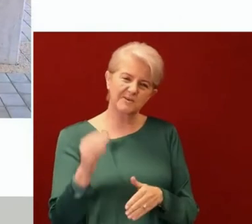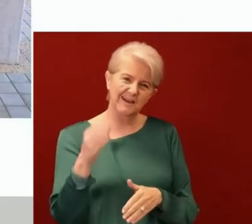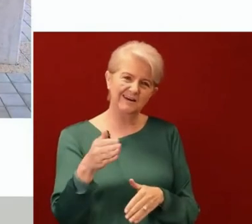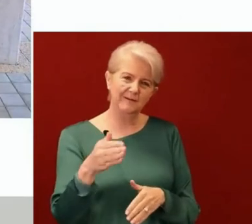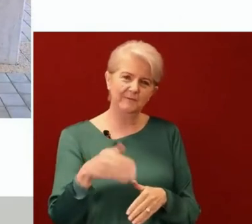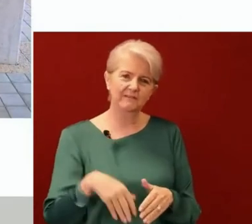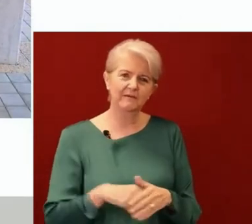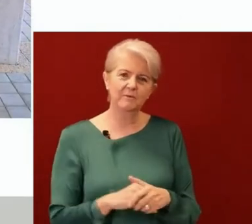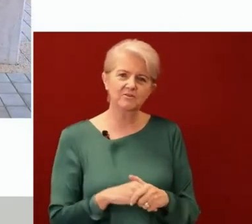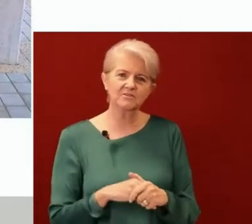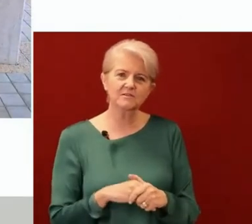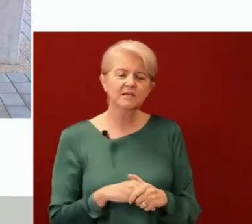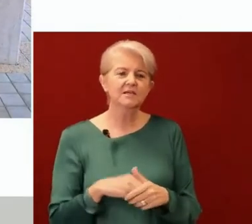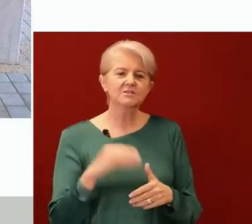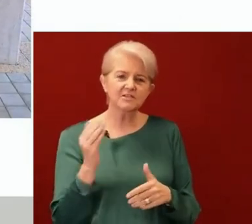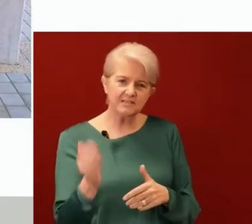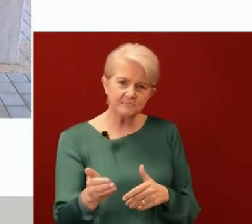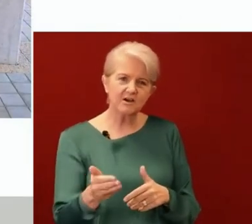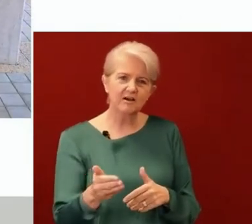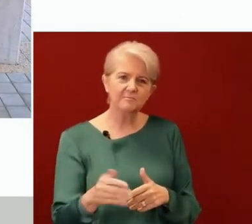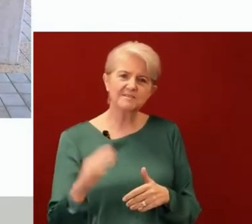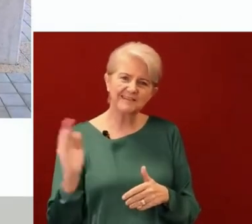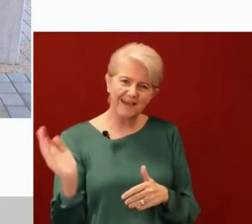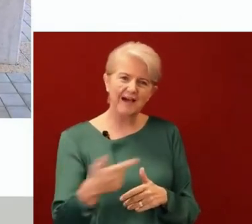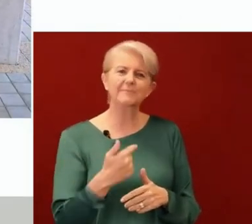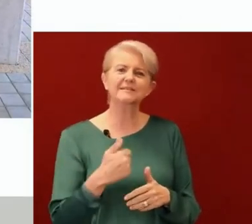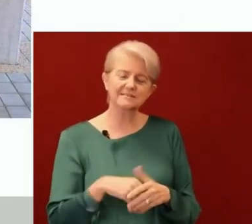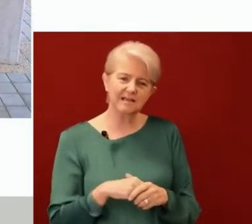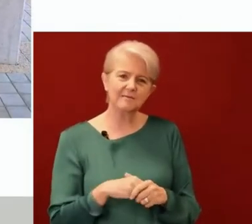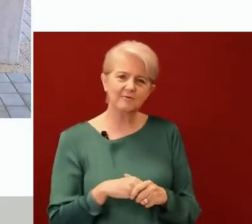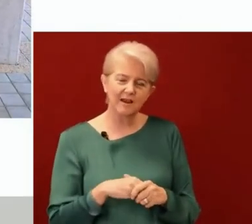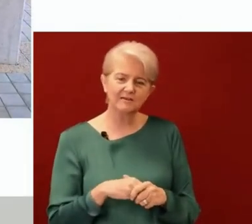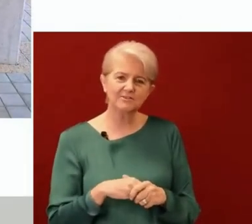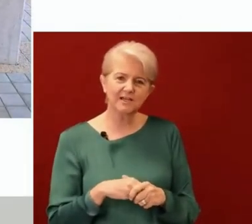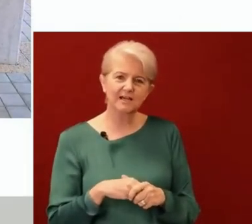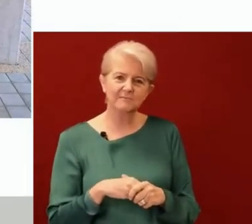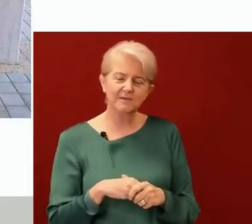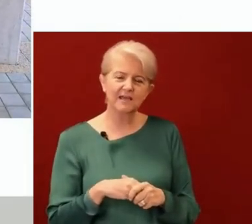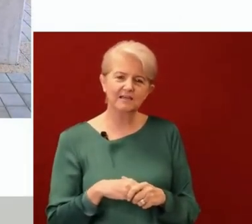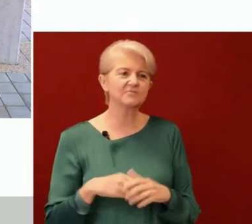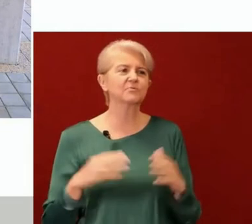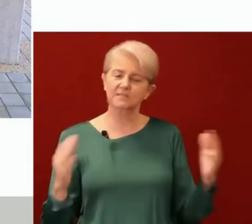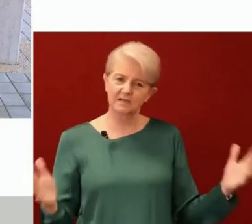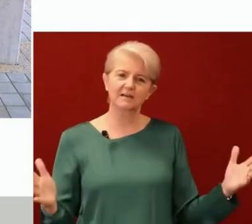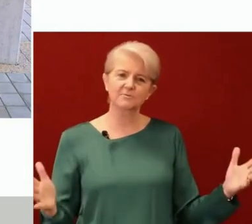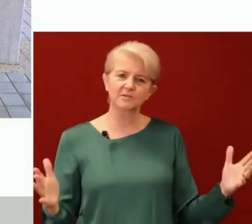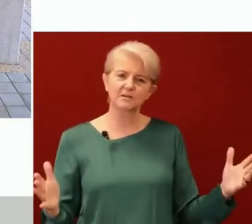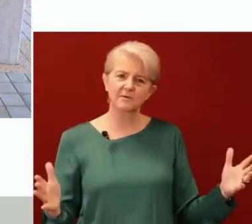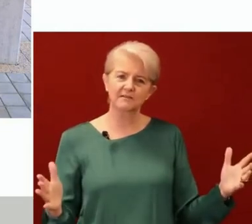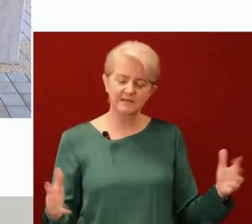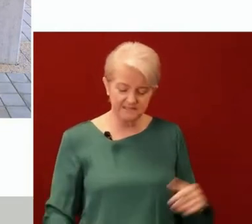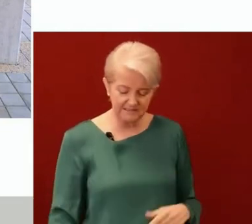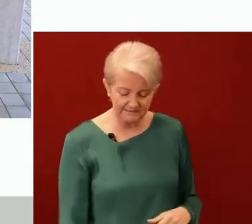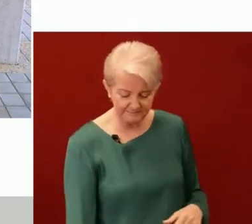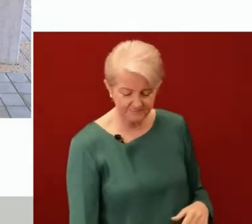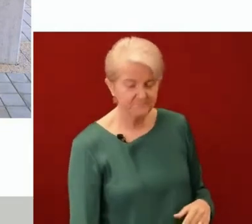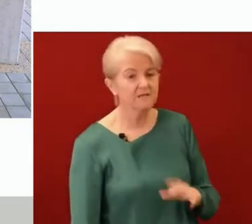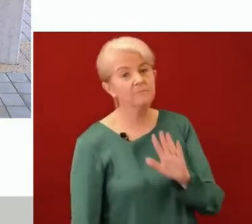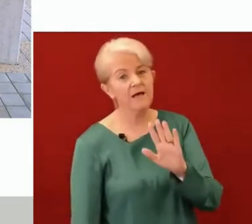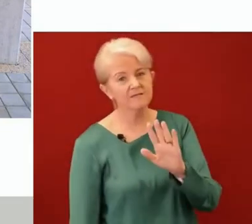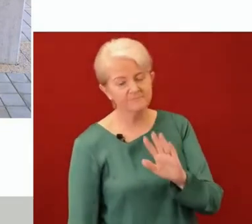incident group, so I ended up being their boss. So sometimes karma does come around, and it's really nice when you can be there to see